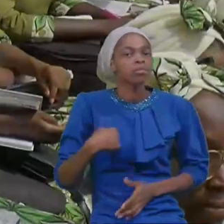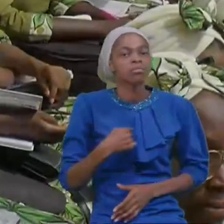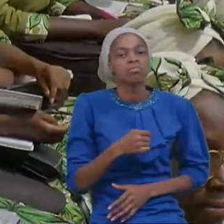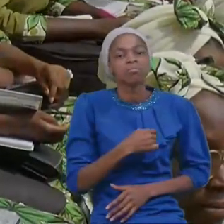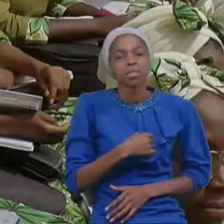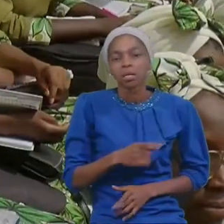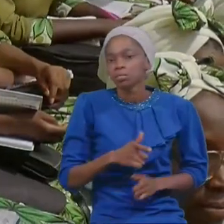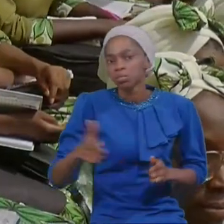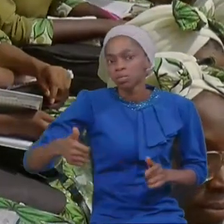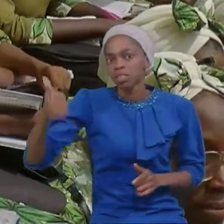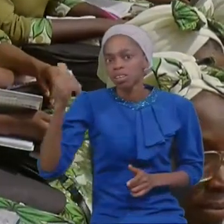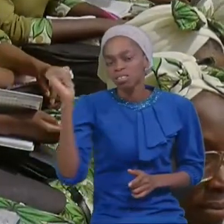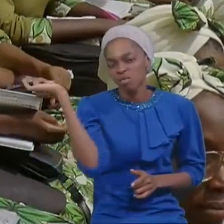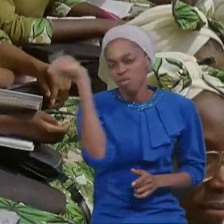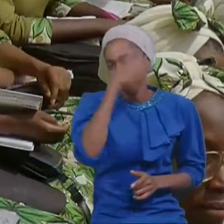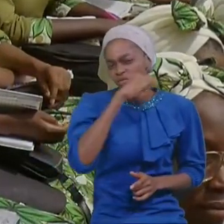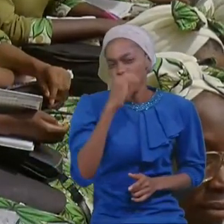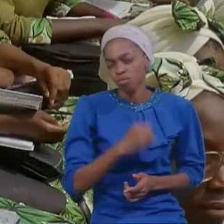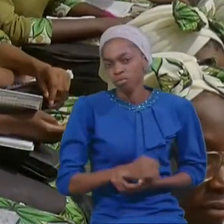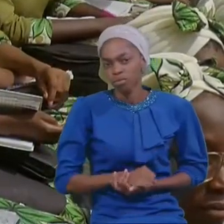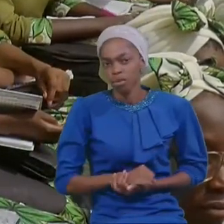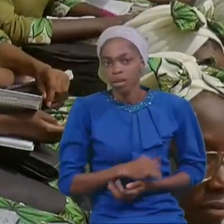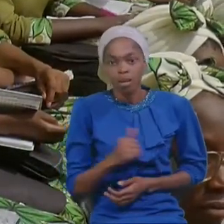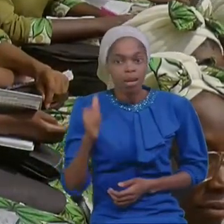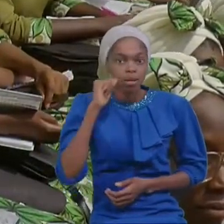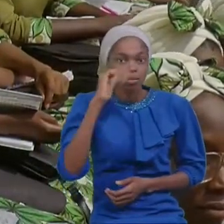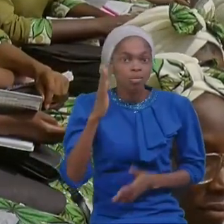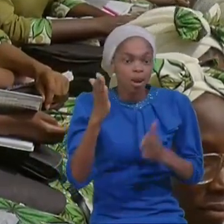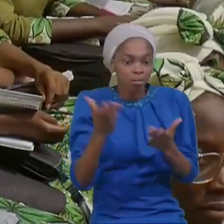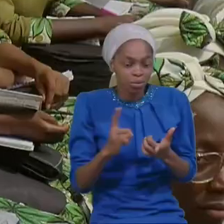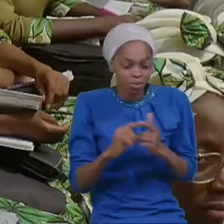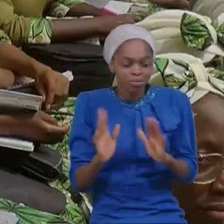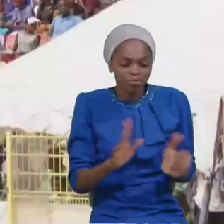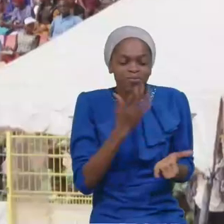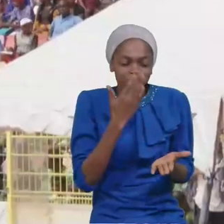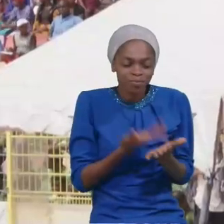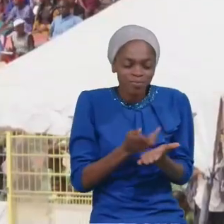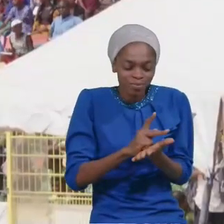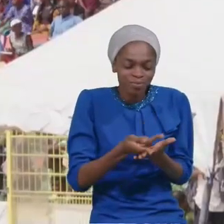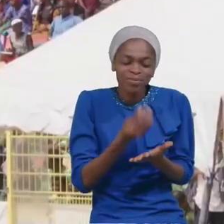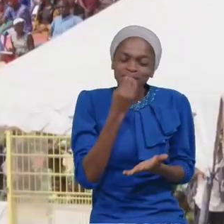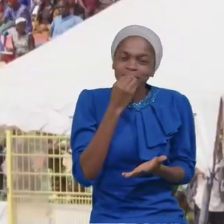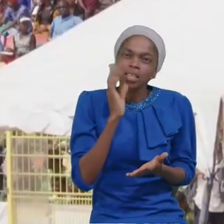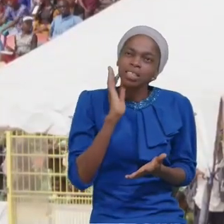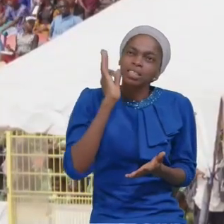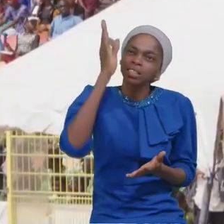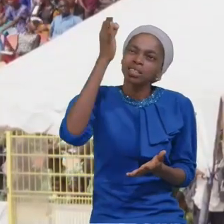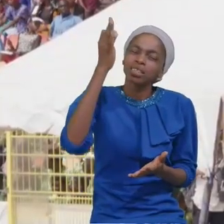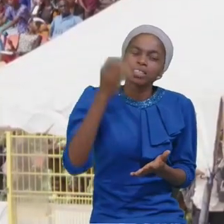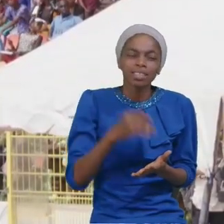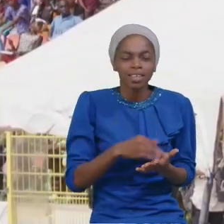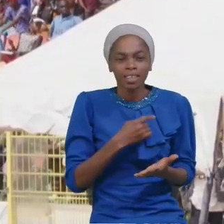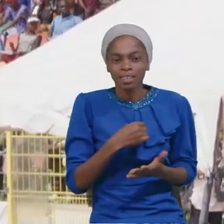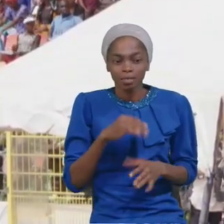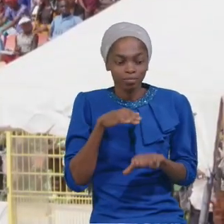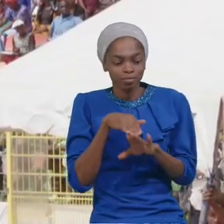she looks at the future. At the future, at the table, when all the members of the family will gather together, what will I cook,